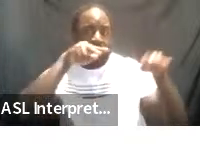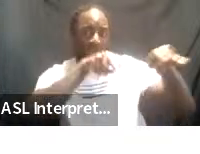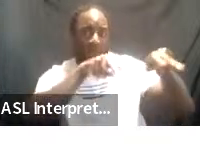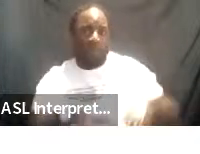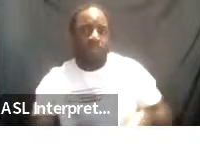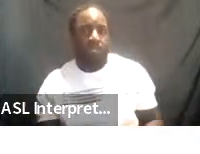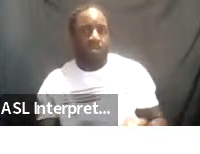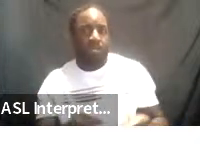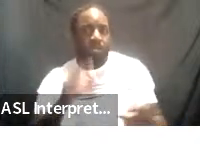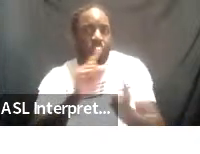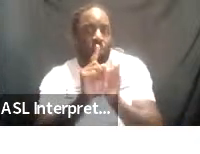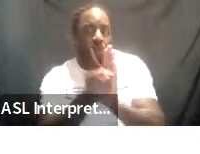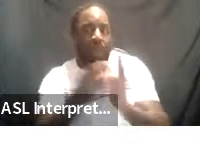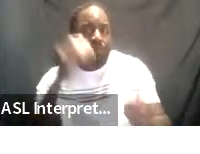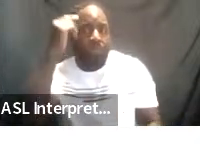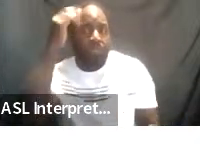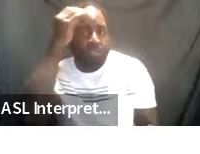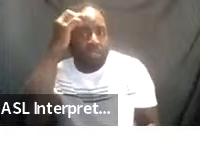we're thinking about the proposals.